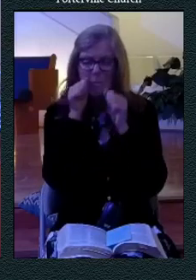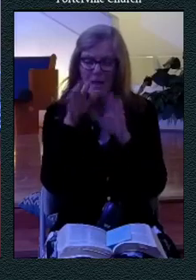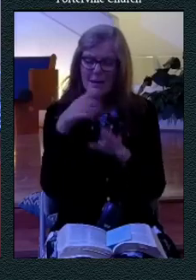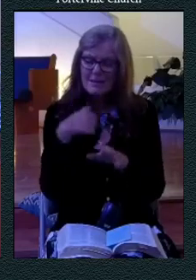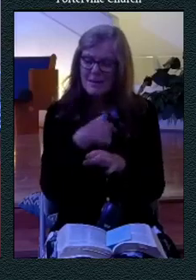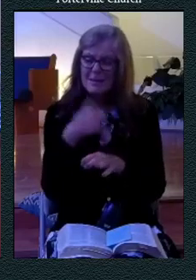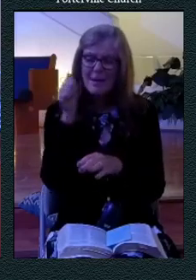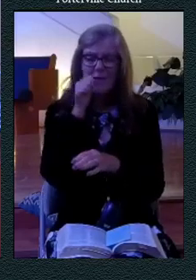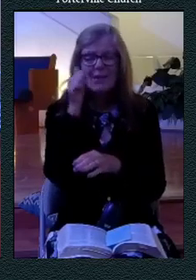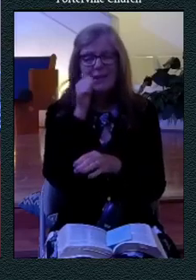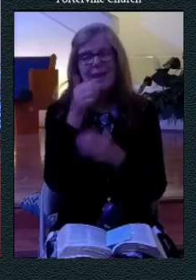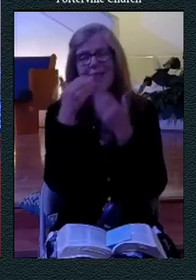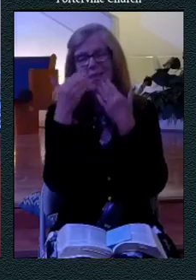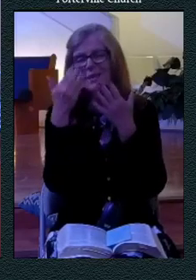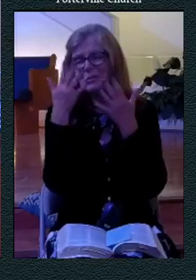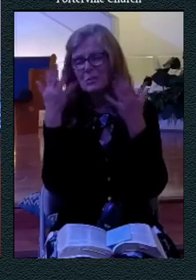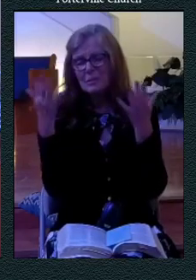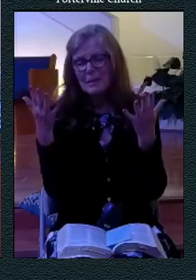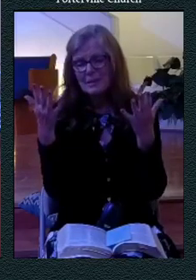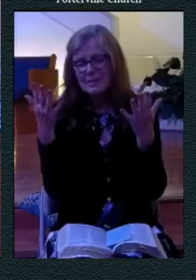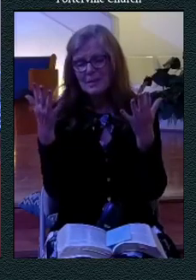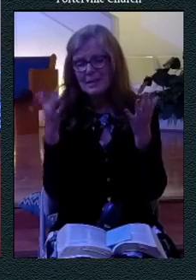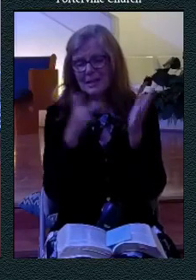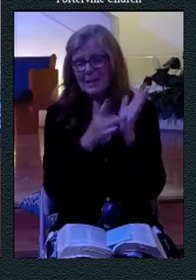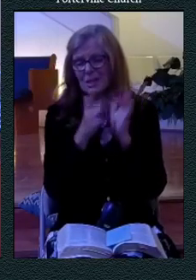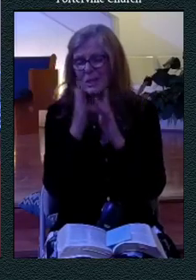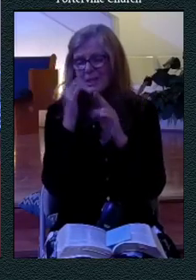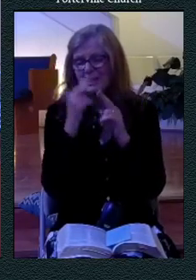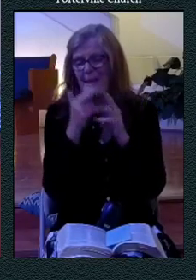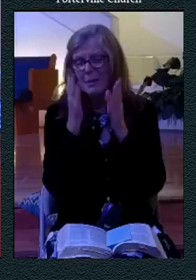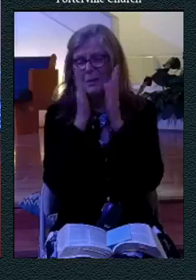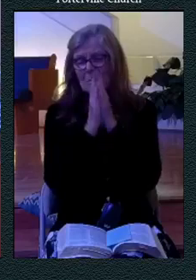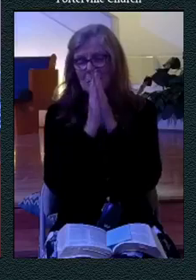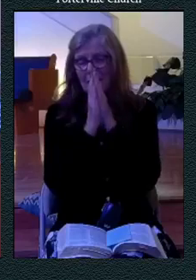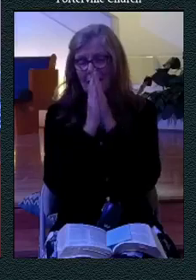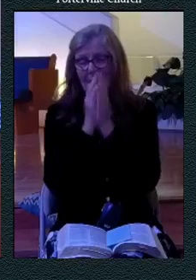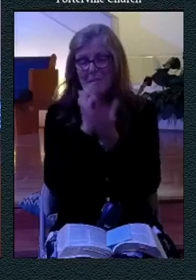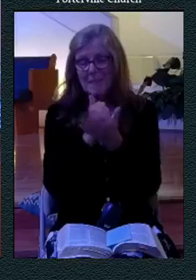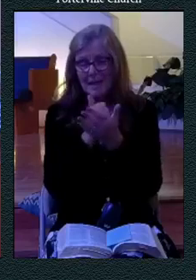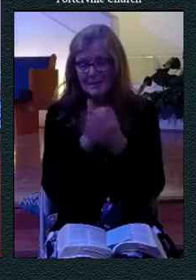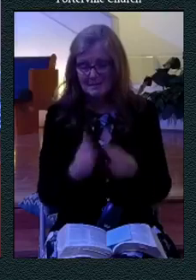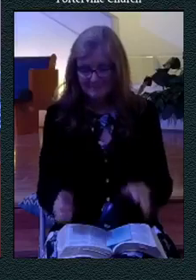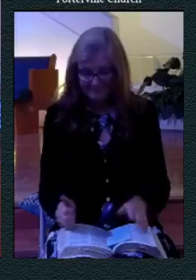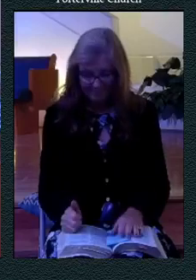you so much. In Jesus' name we pray. Amen.